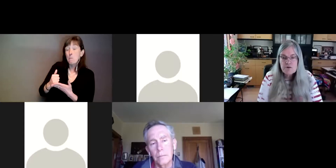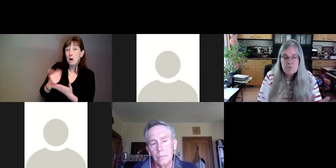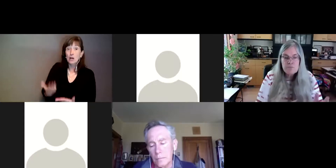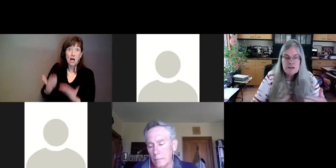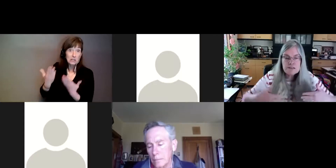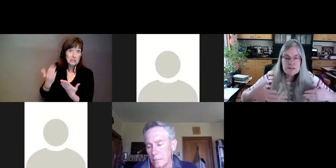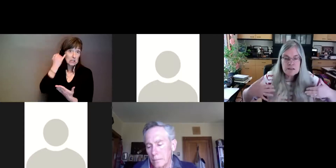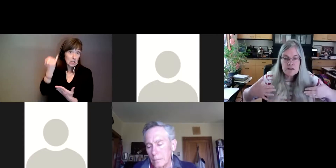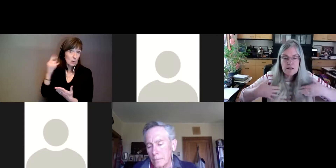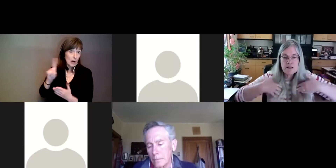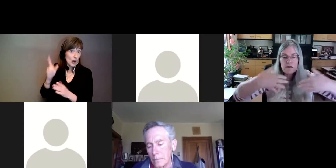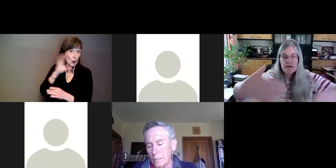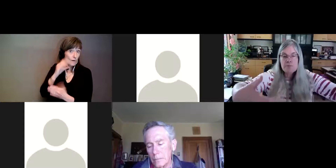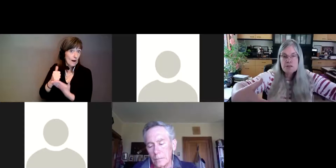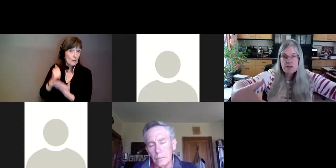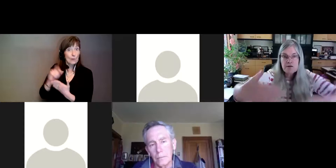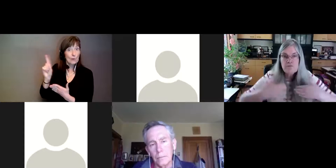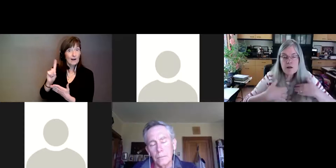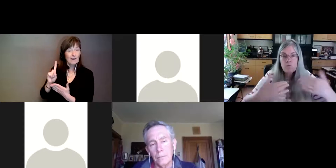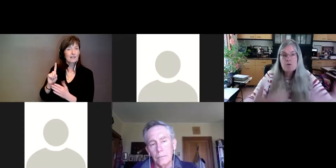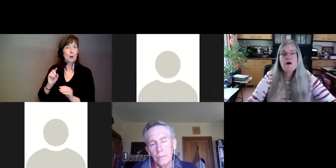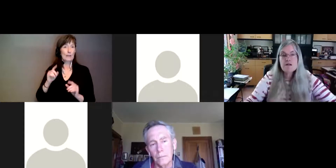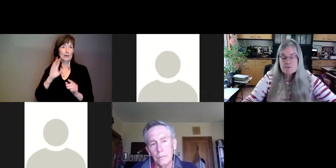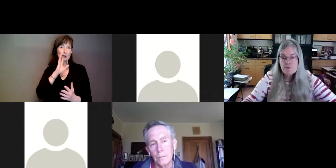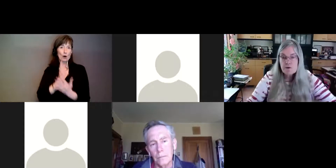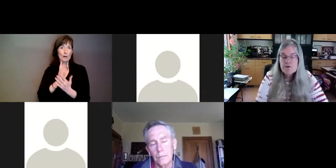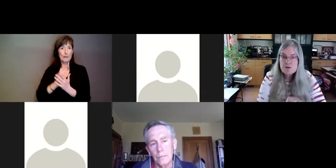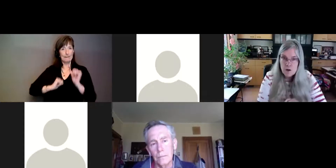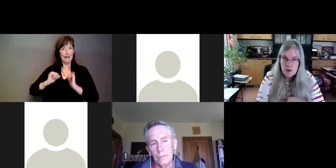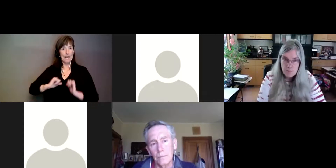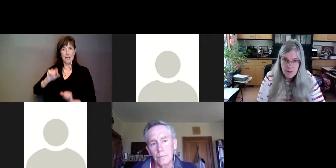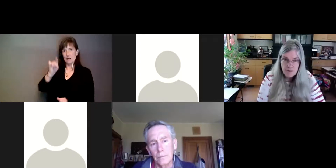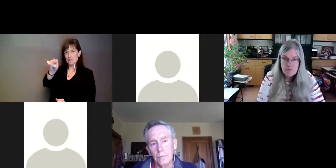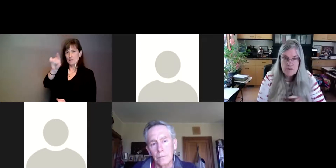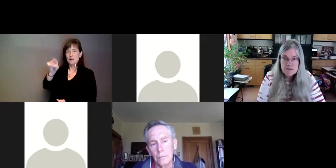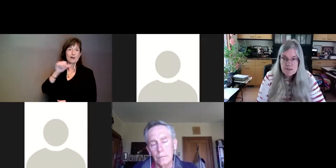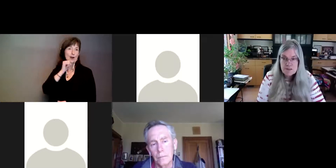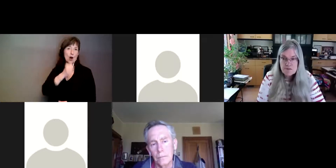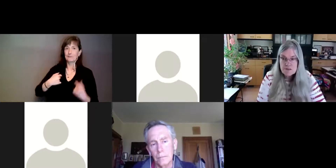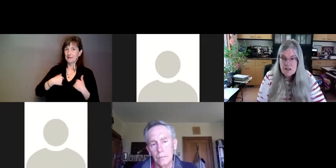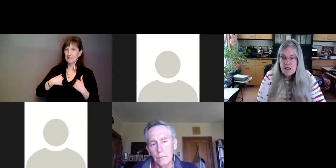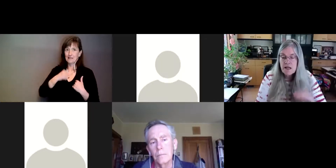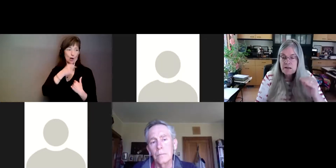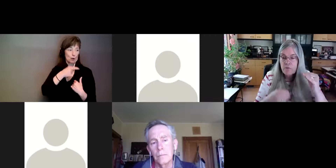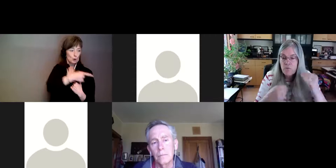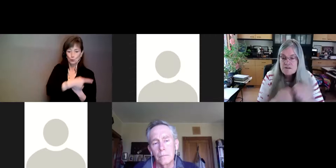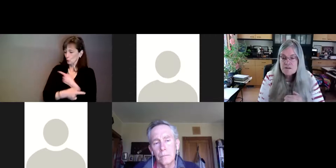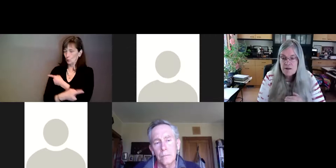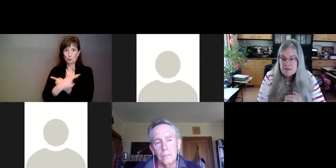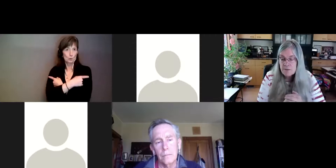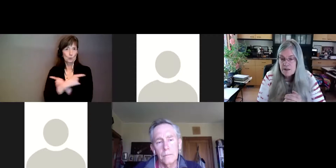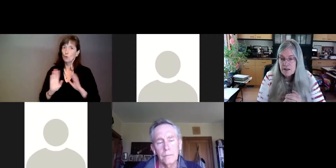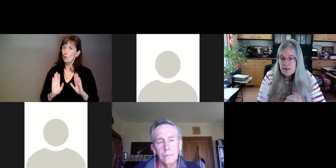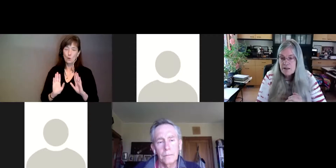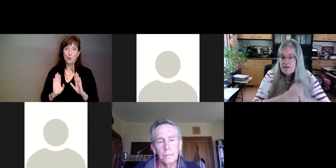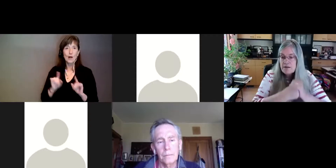So it makes it objective and more possible to talk about these issues. And once the